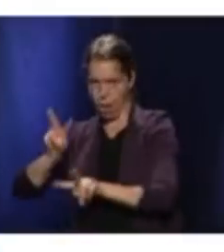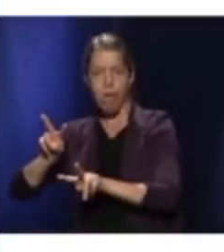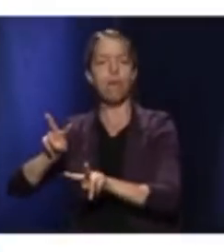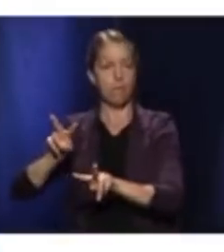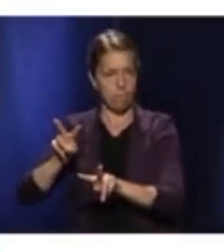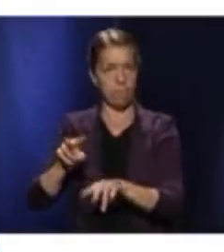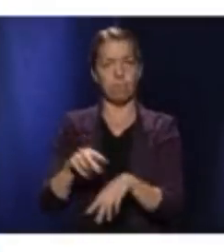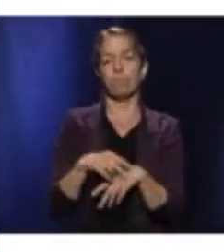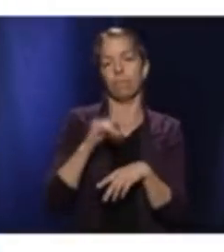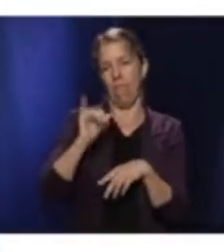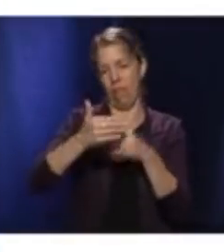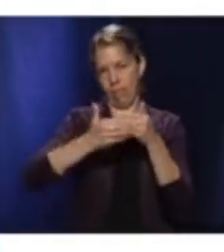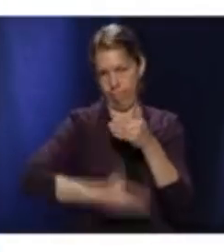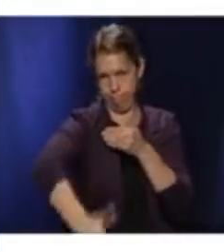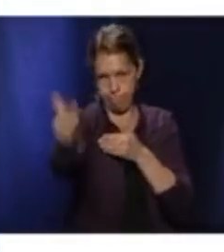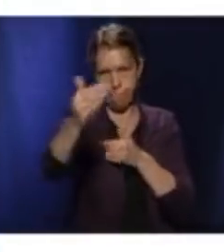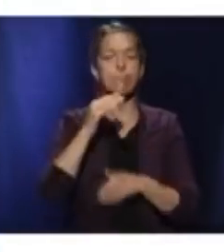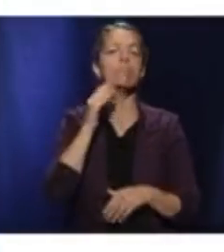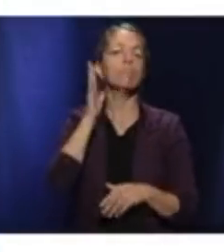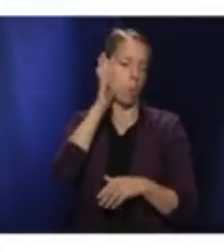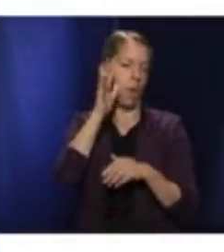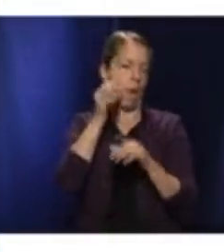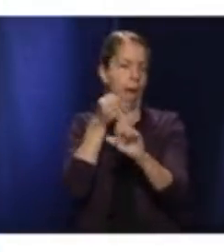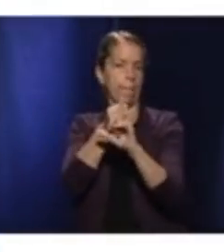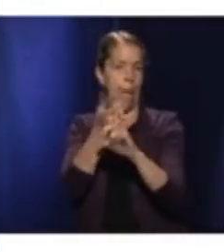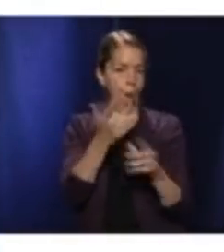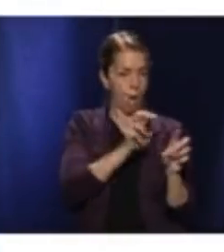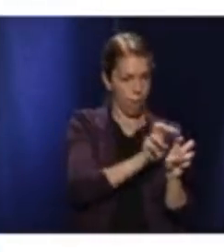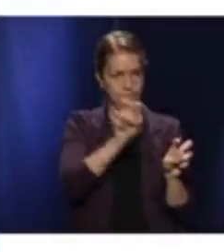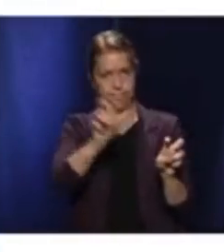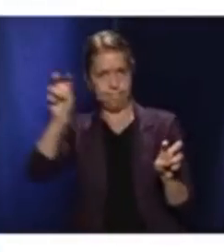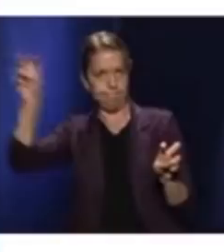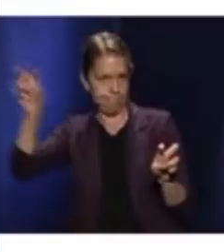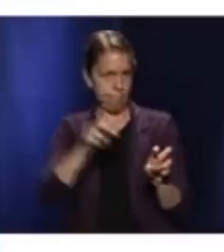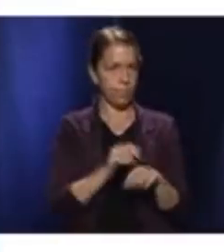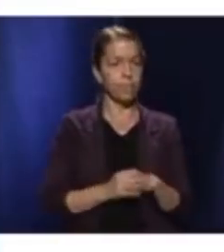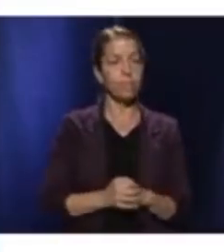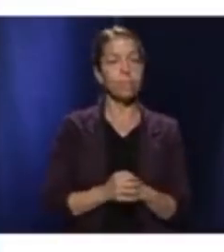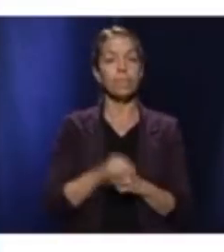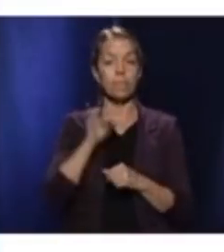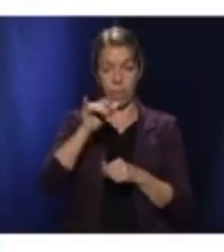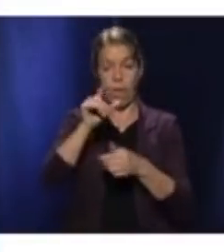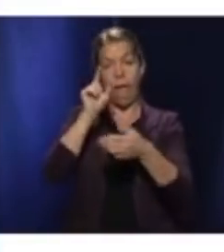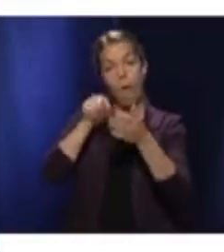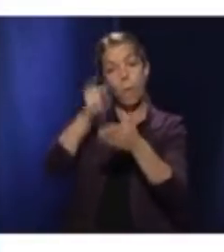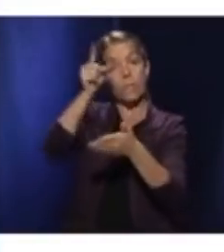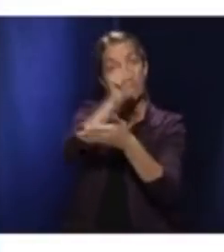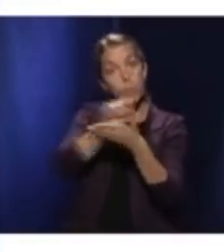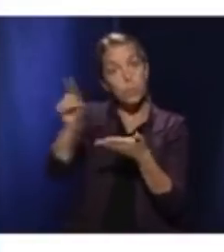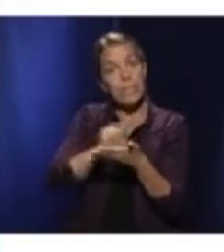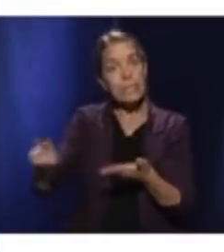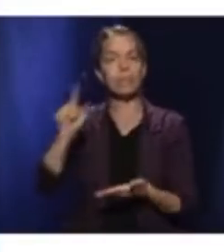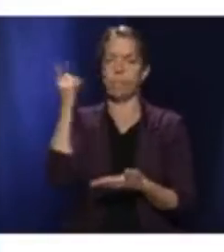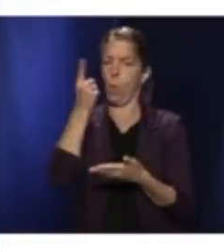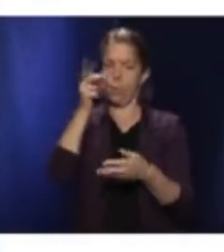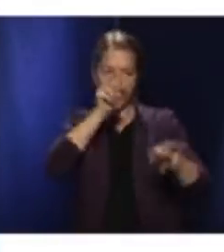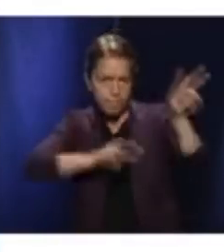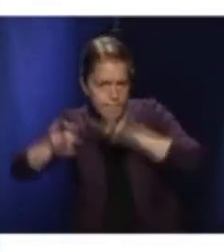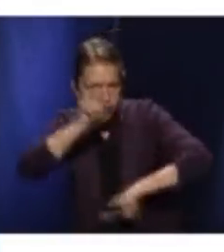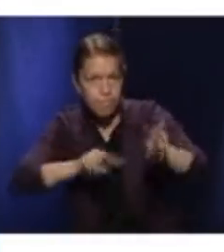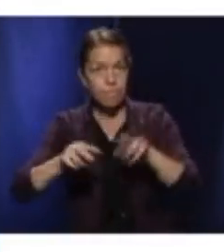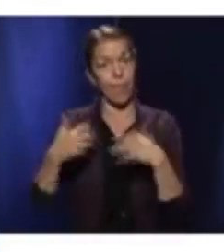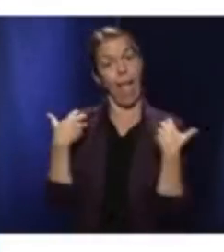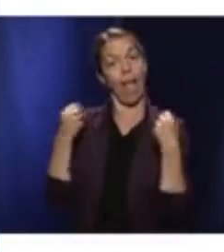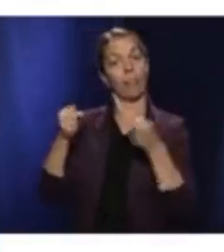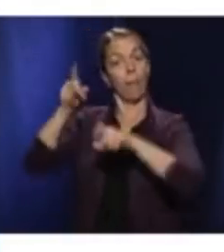Those levels will be reviewed each week by public health authorities, and those levels will be